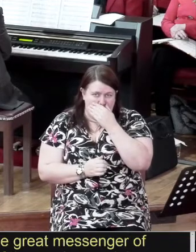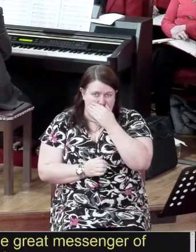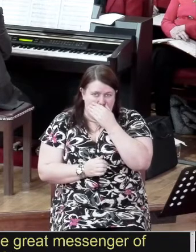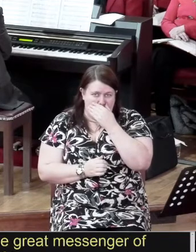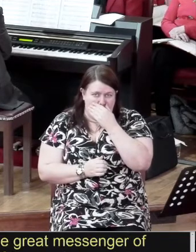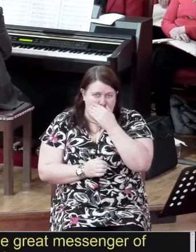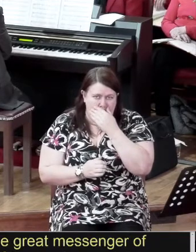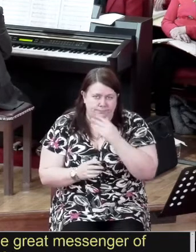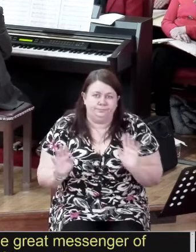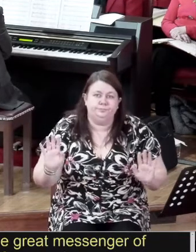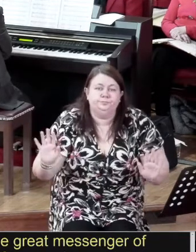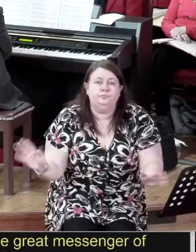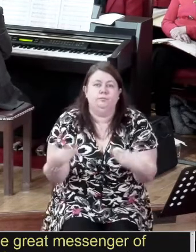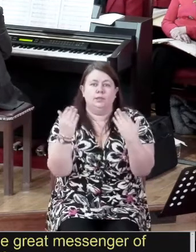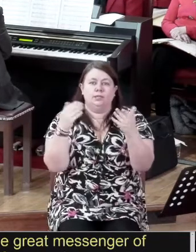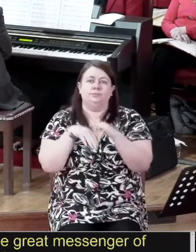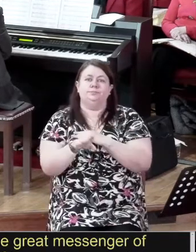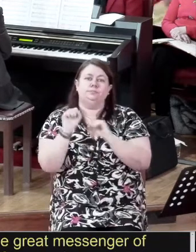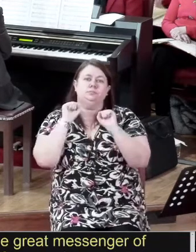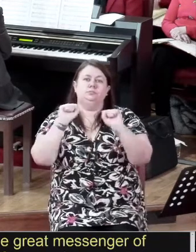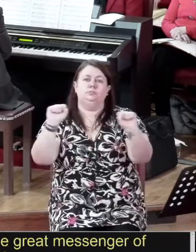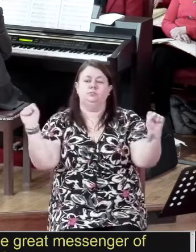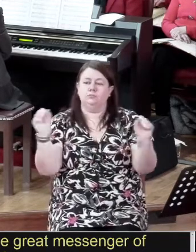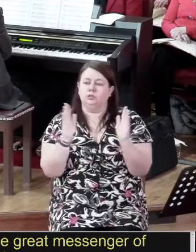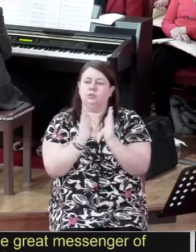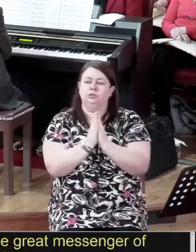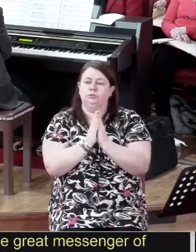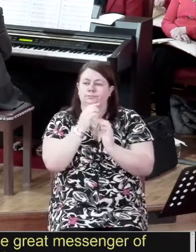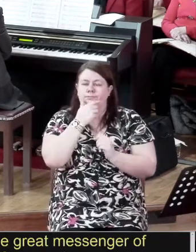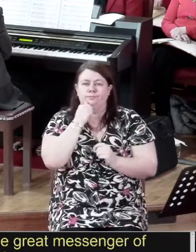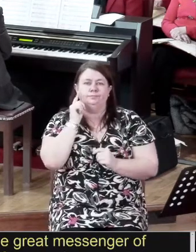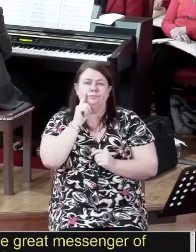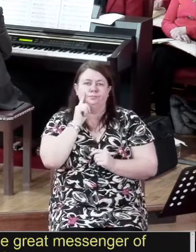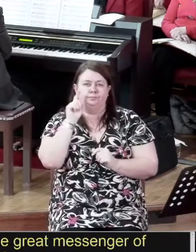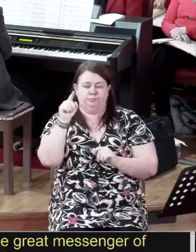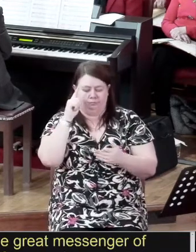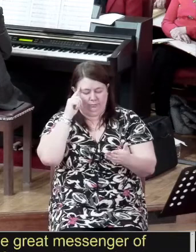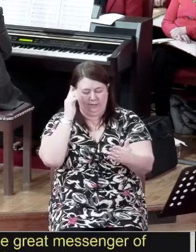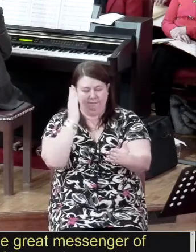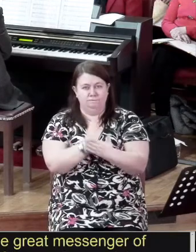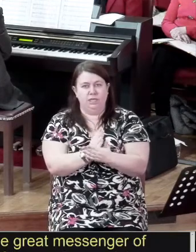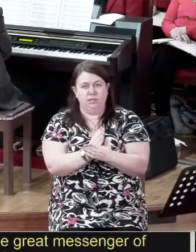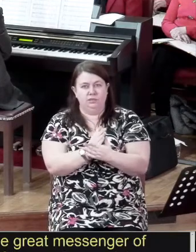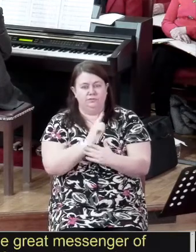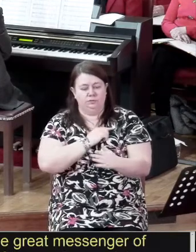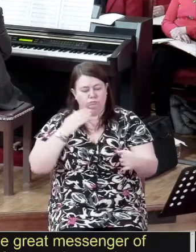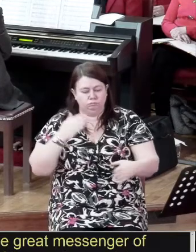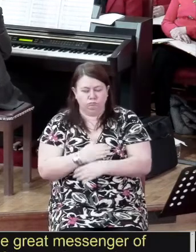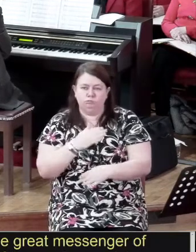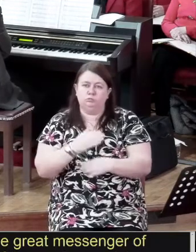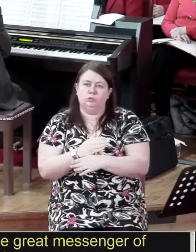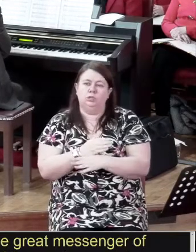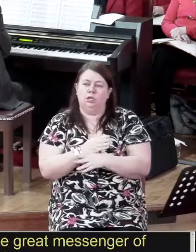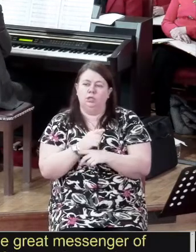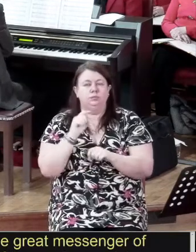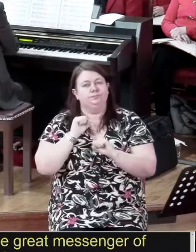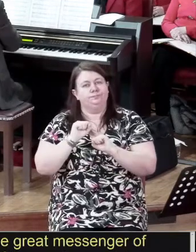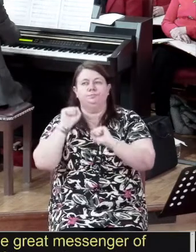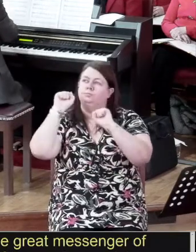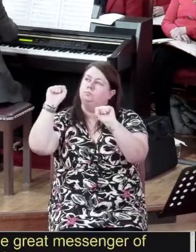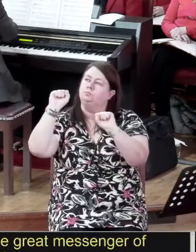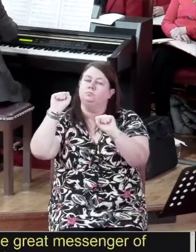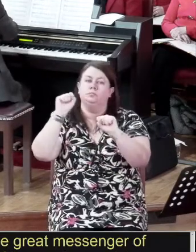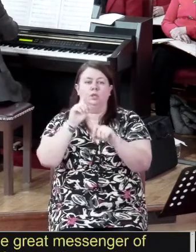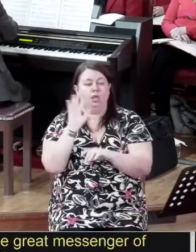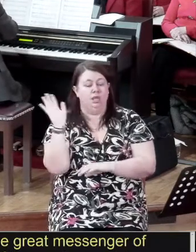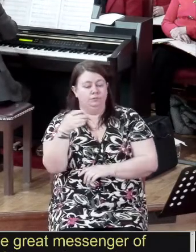Raise up in your church, O Lord, men and women of faith and vision for the work of the ministry. Be with all, yes, all who